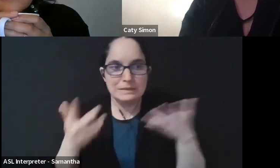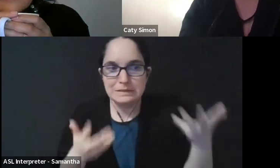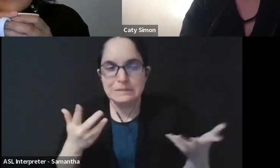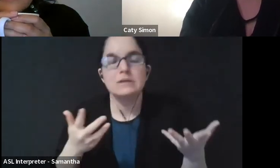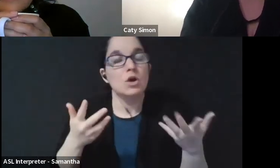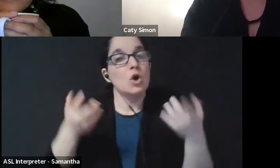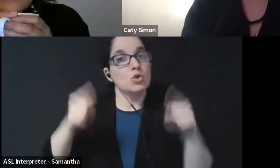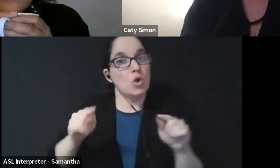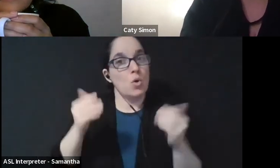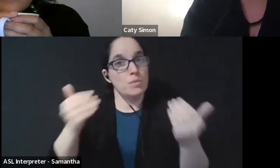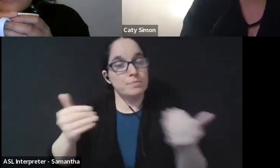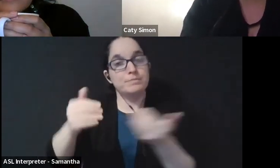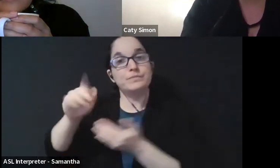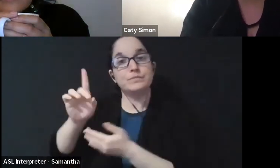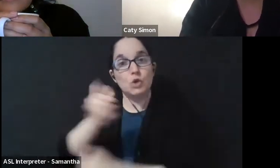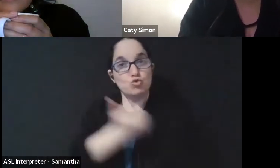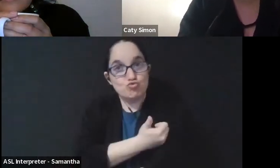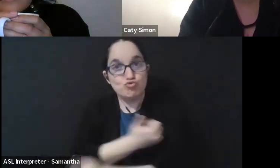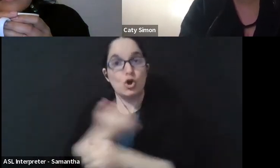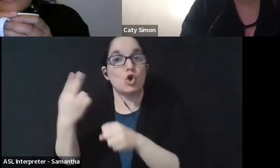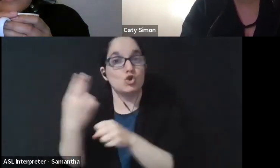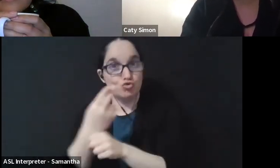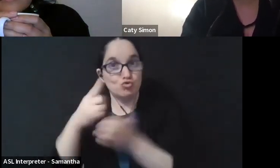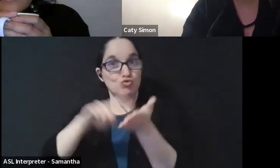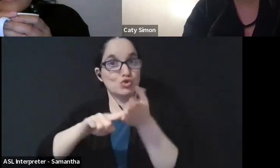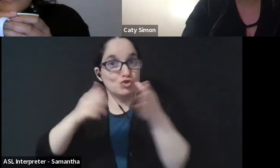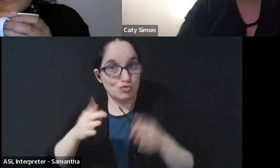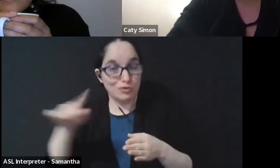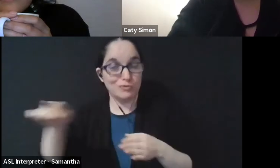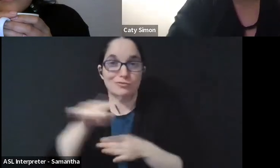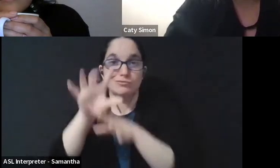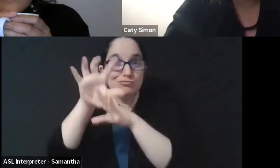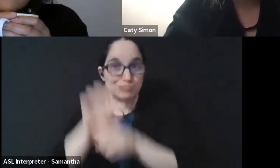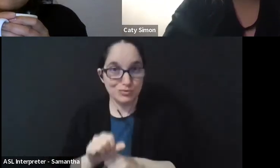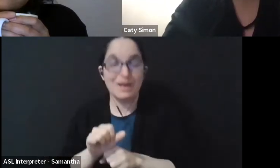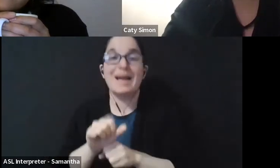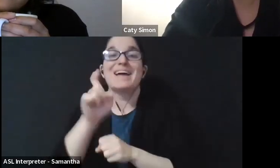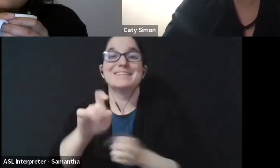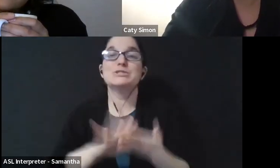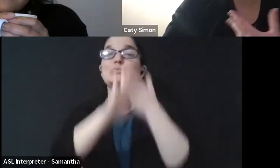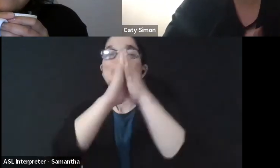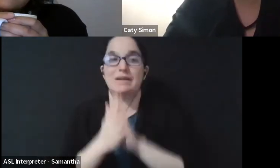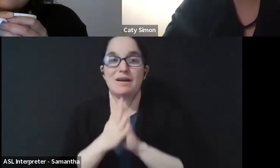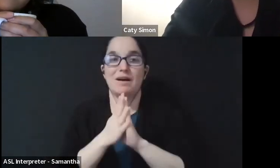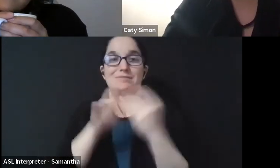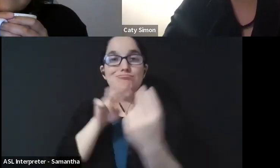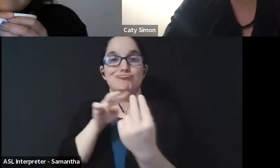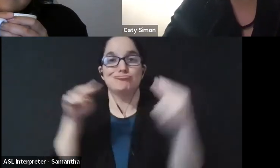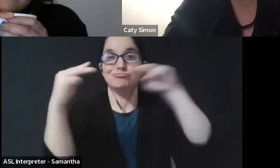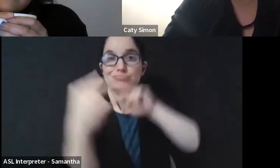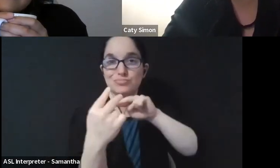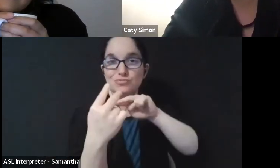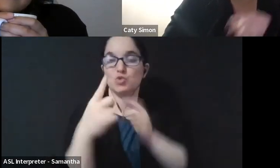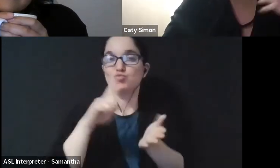use researchers might need to start getting comfortable with being the research themselves. And one thing I've seen